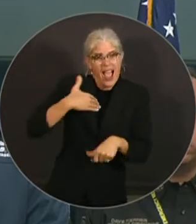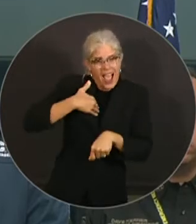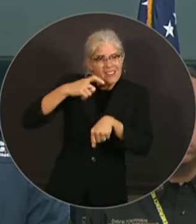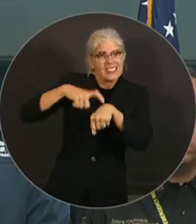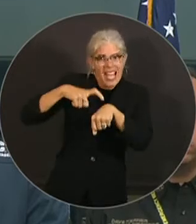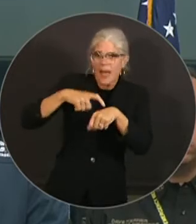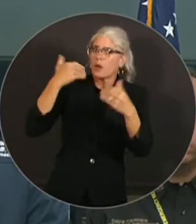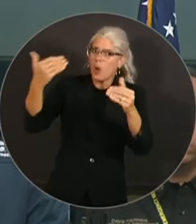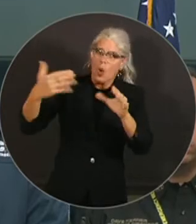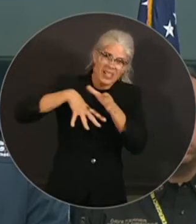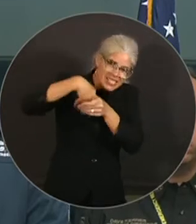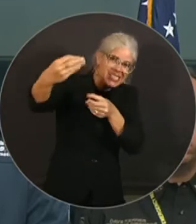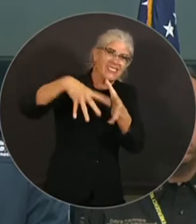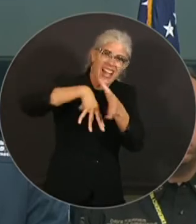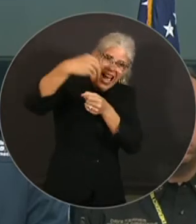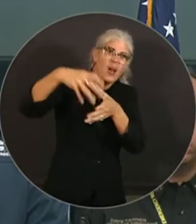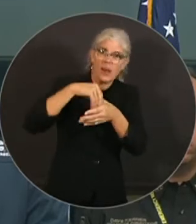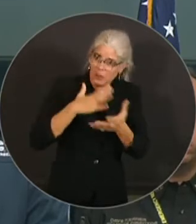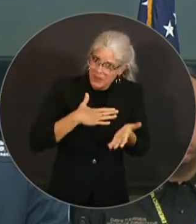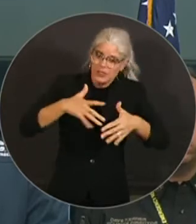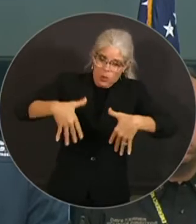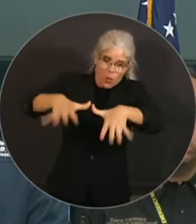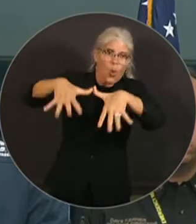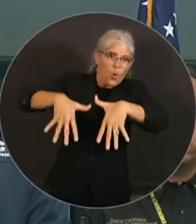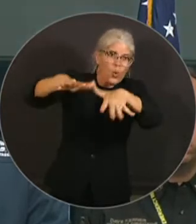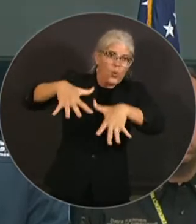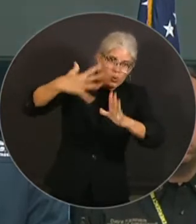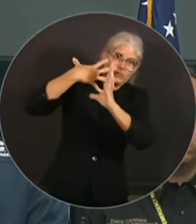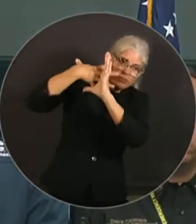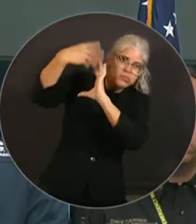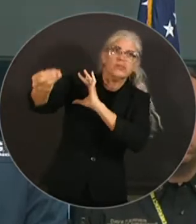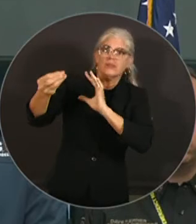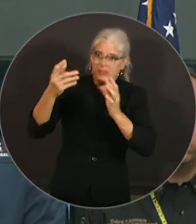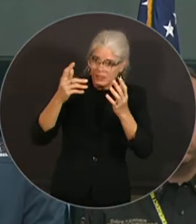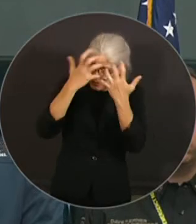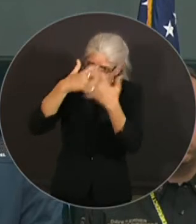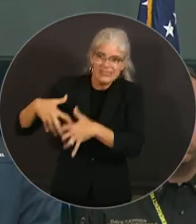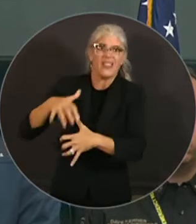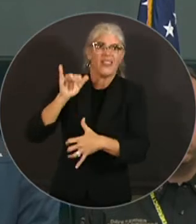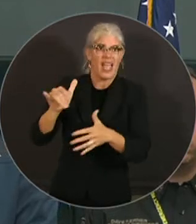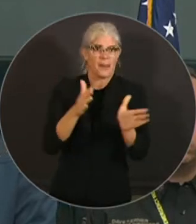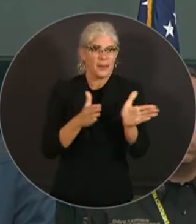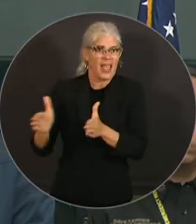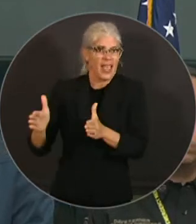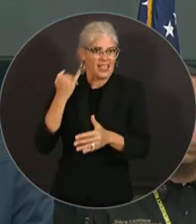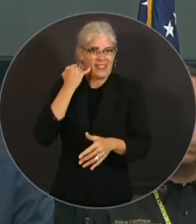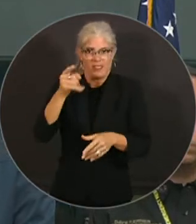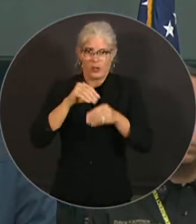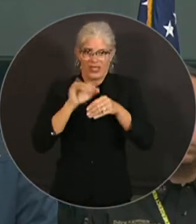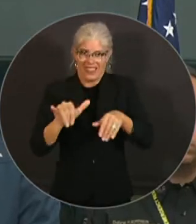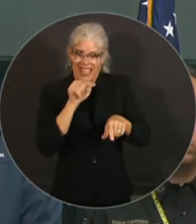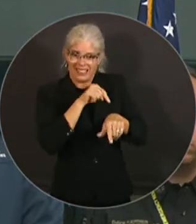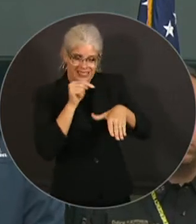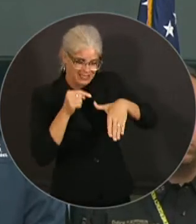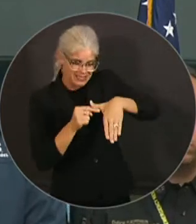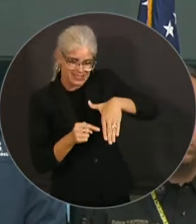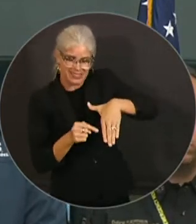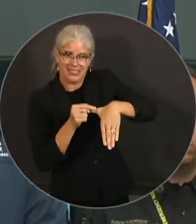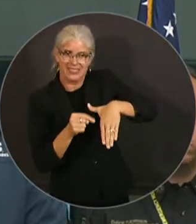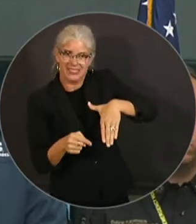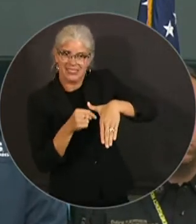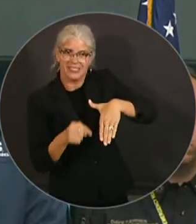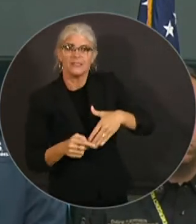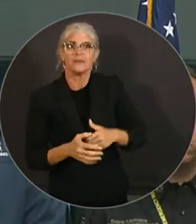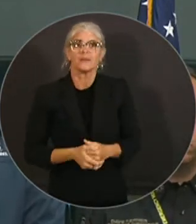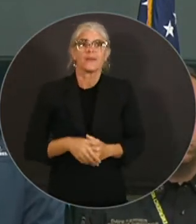so please do it. Please execute that plan now at this point if you are in one of those danger zones. Gas,